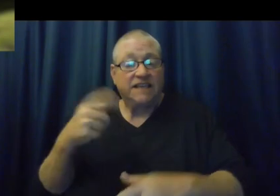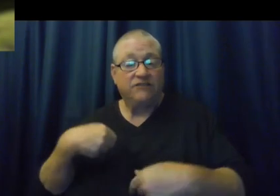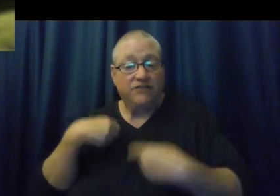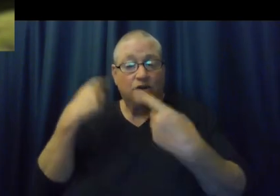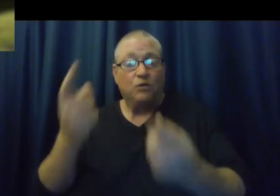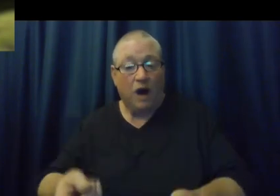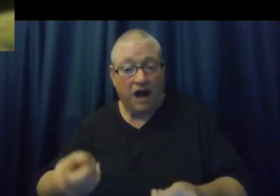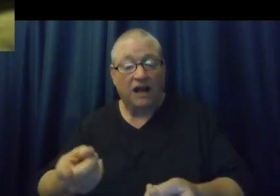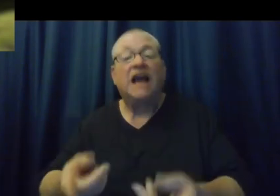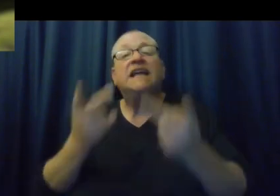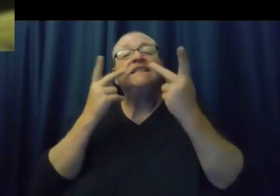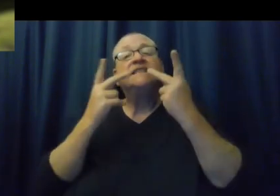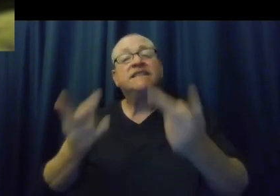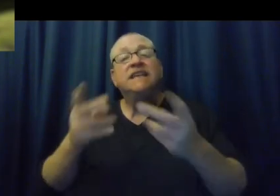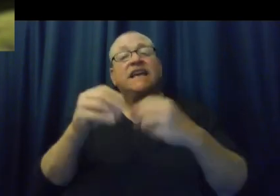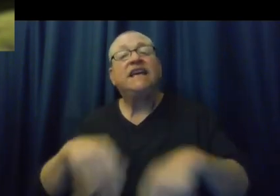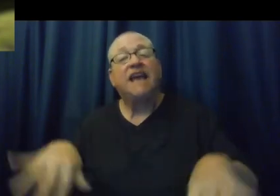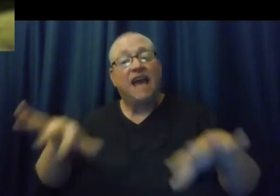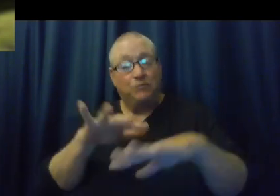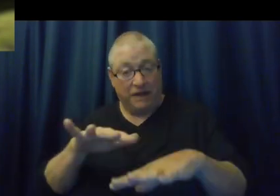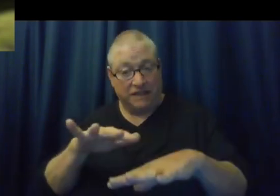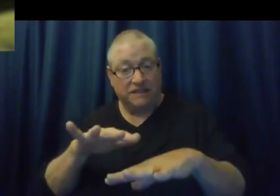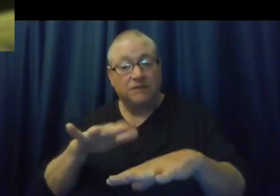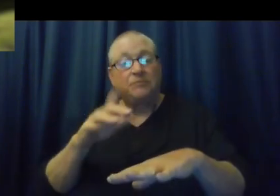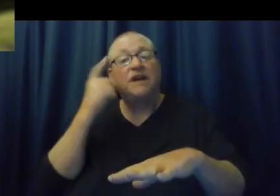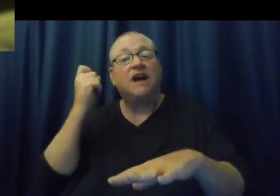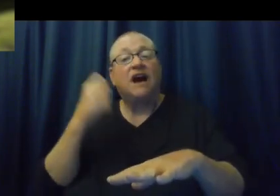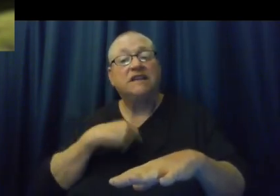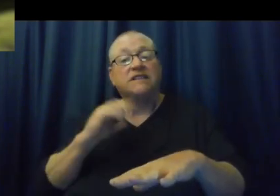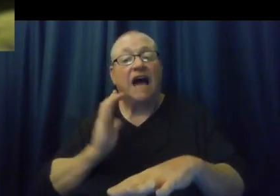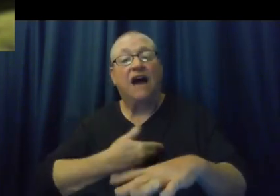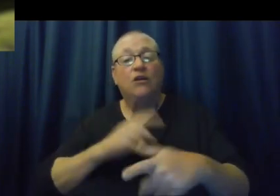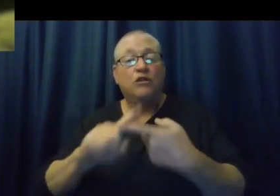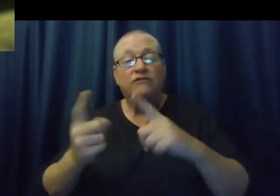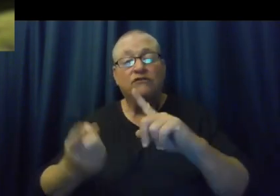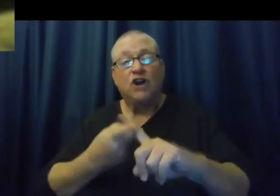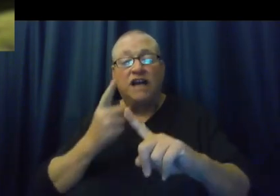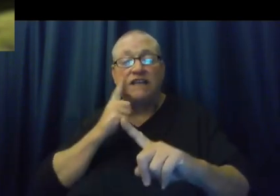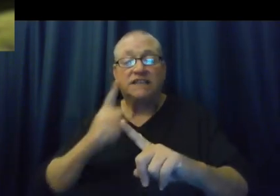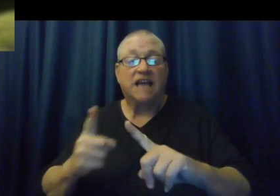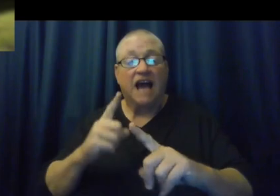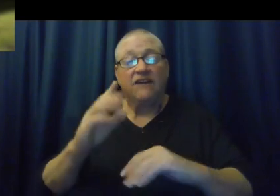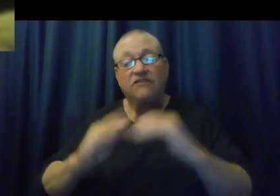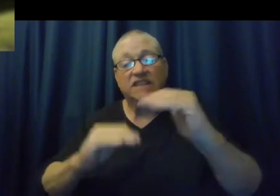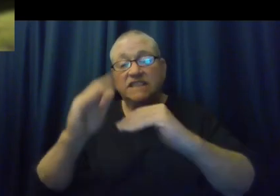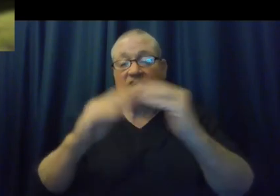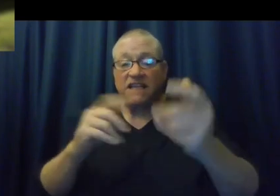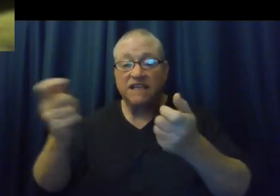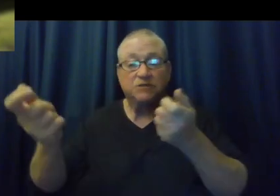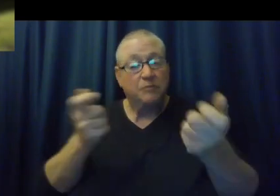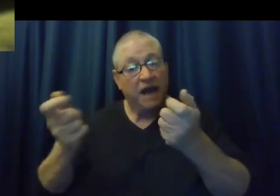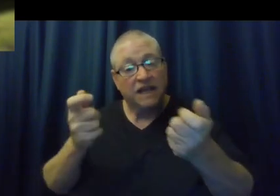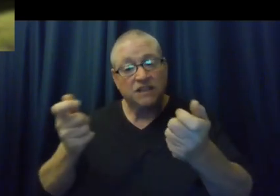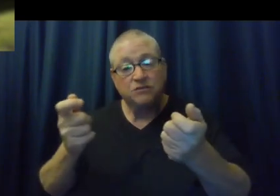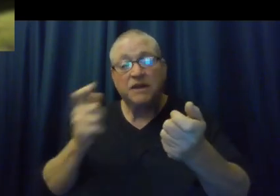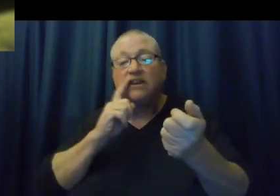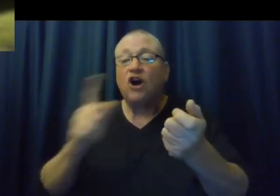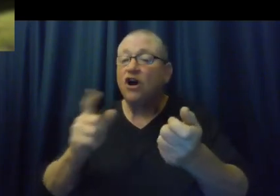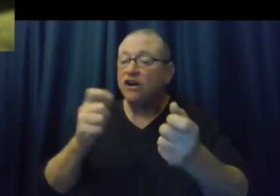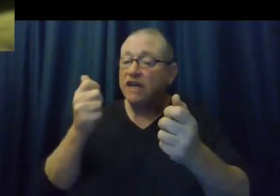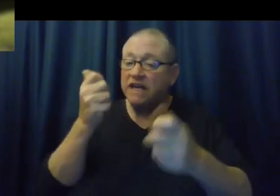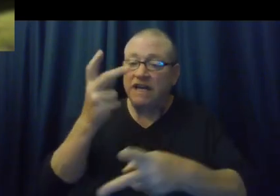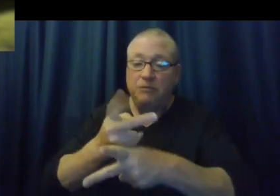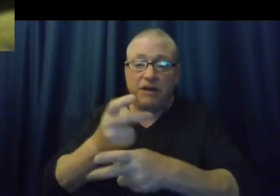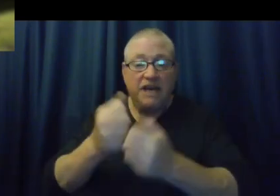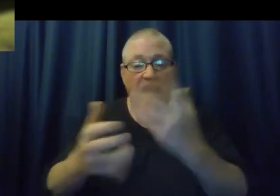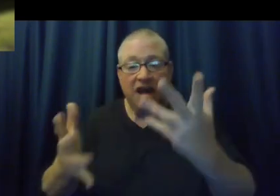in facilities management have been hard at work keeping everything looking amazing, even though we're not able to enjoy it.